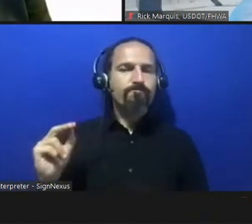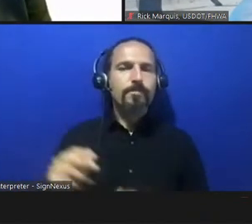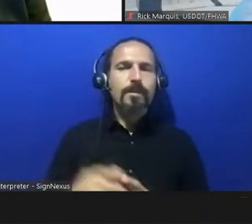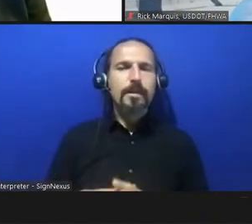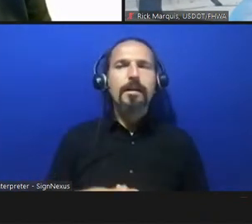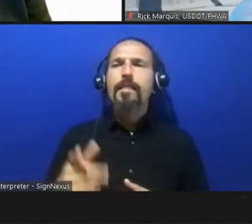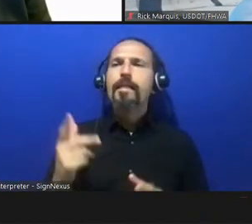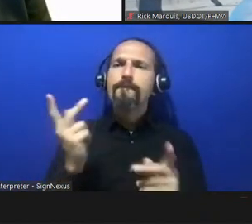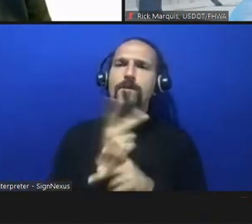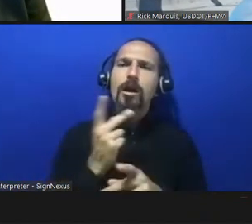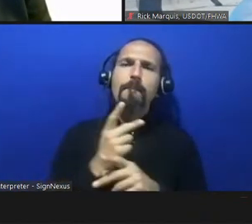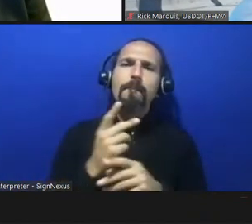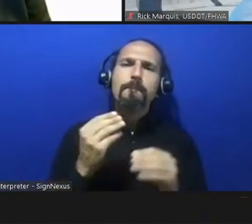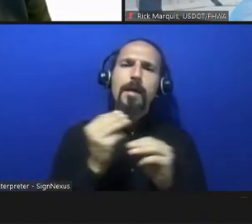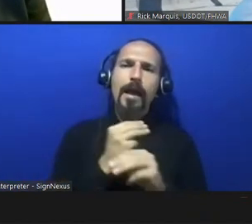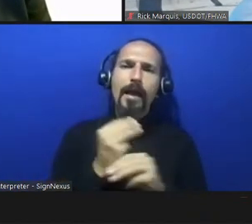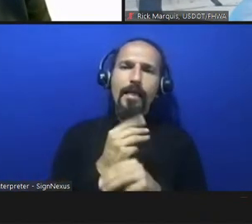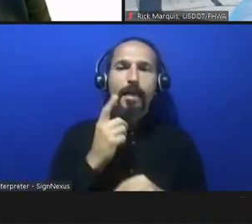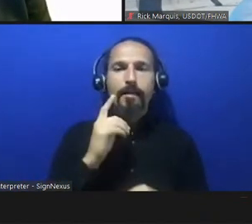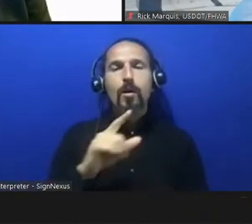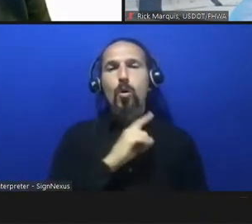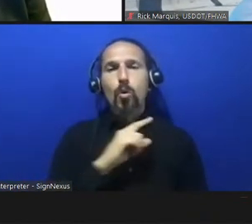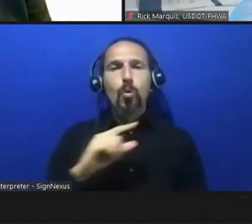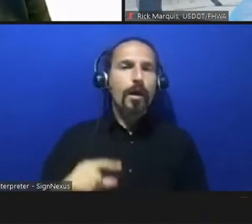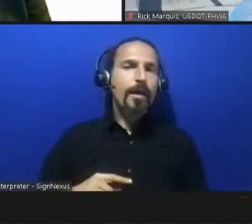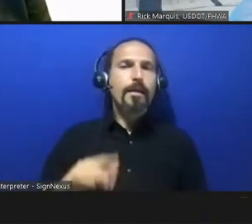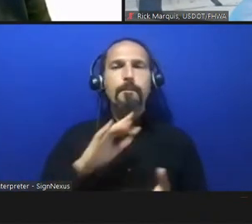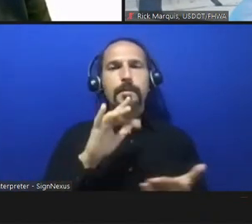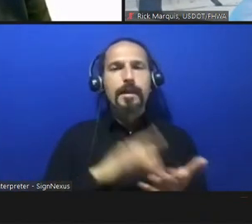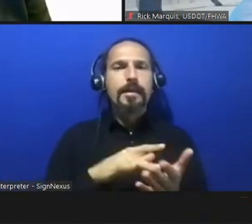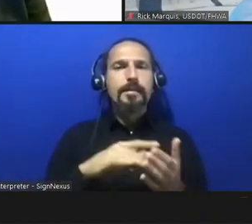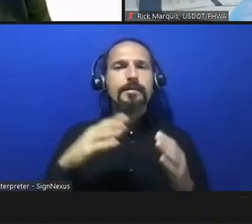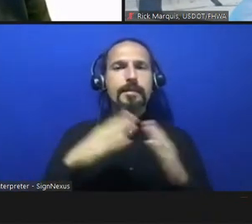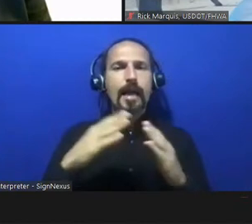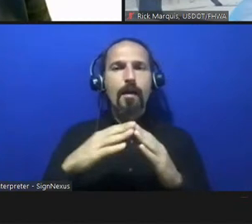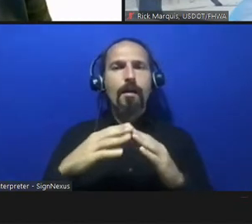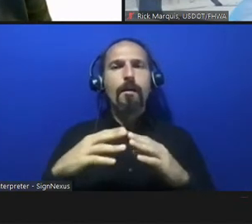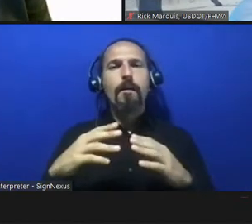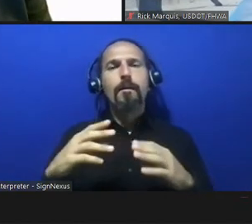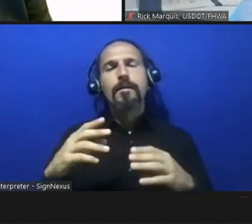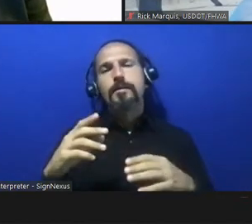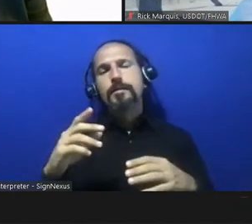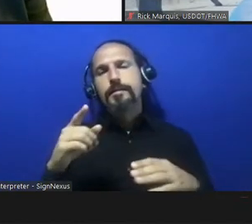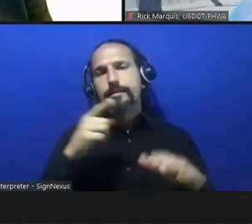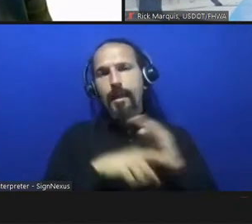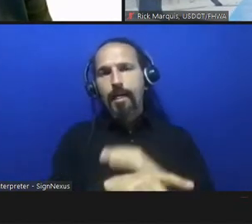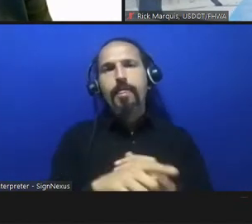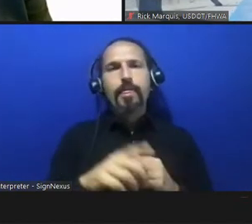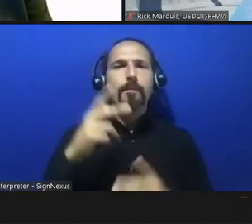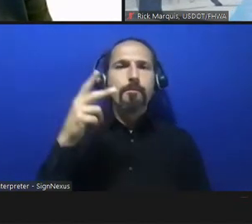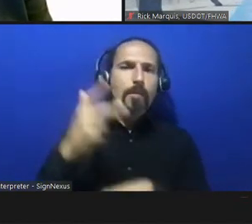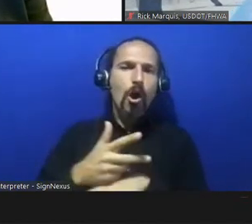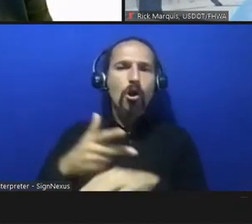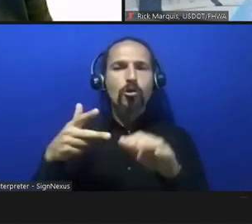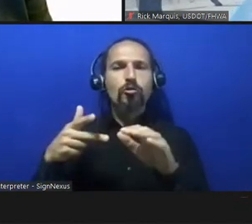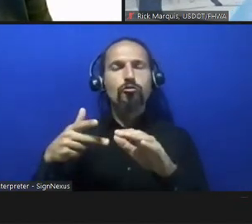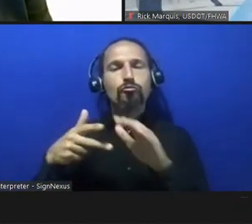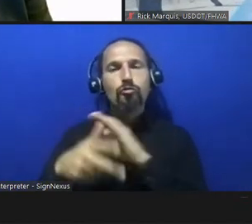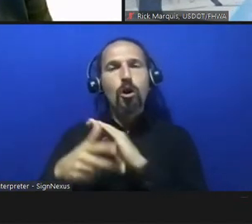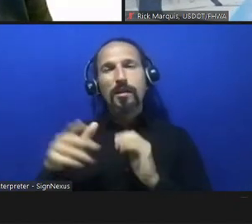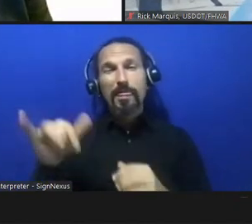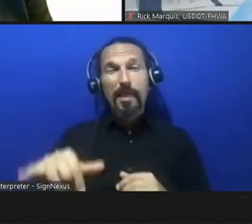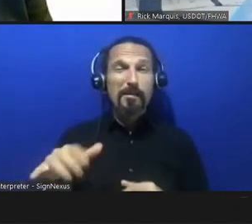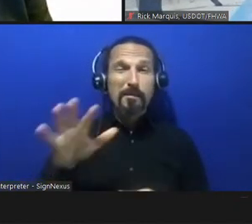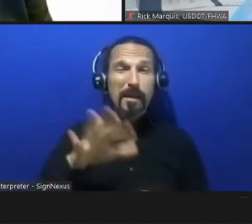simple math right if folks take a quin queen's midtown tunnel then they drive into manhattan then they park at a garage you're looking at over 50 to 75